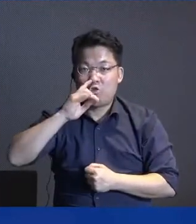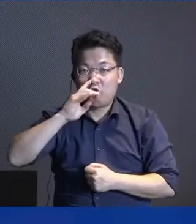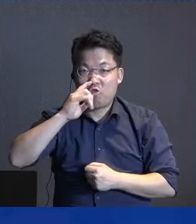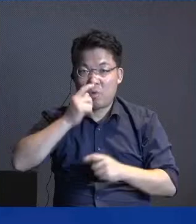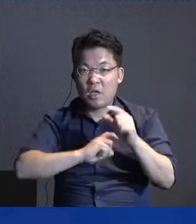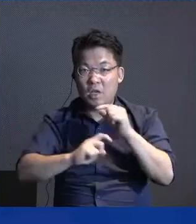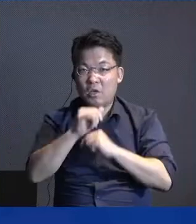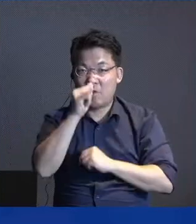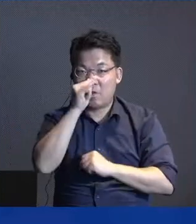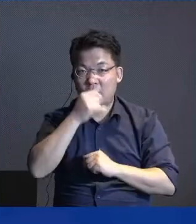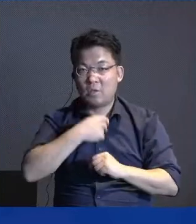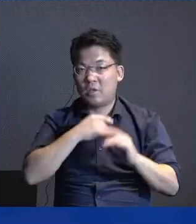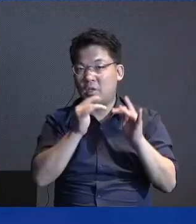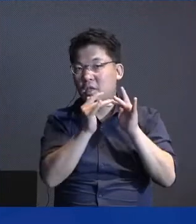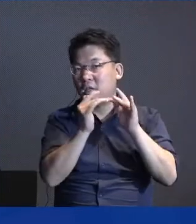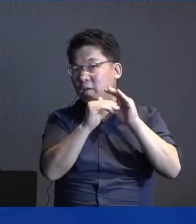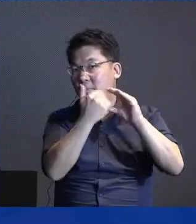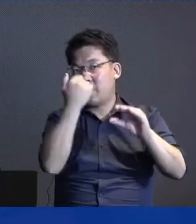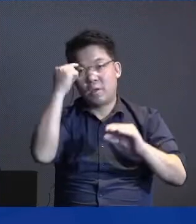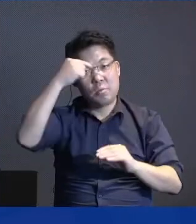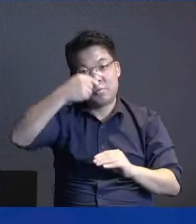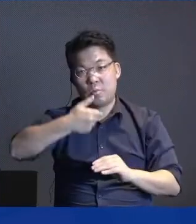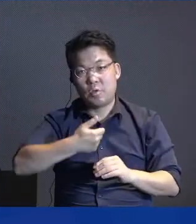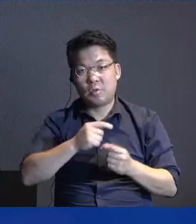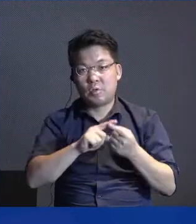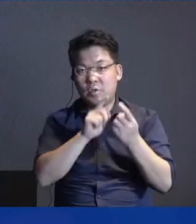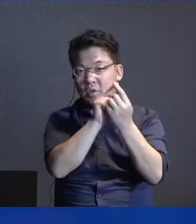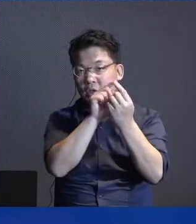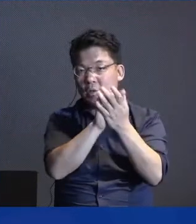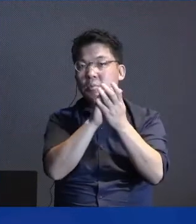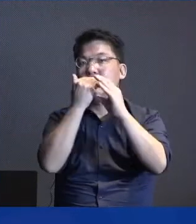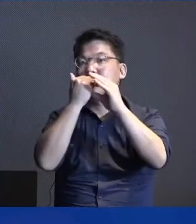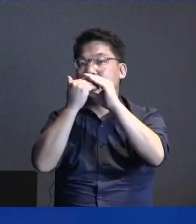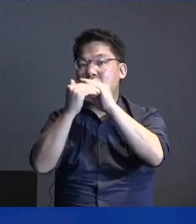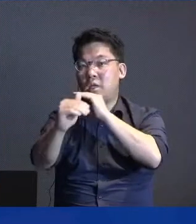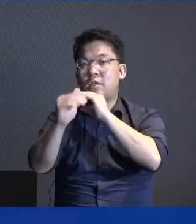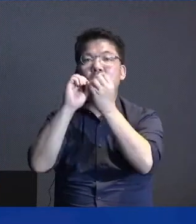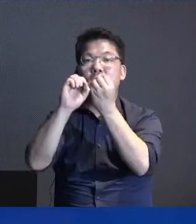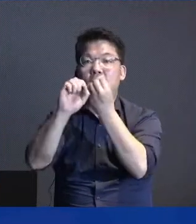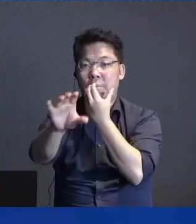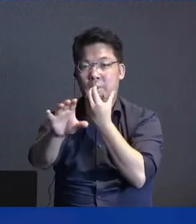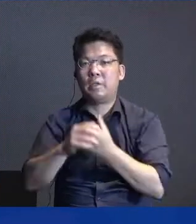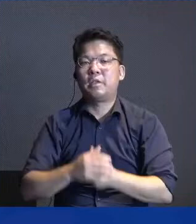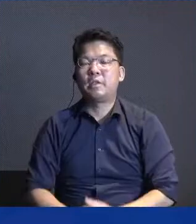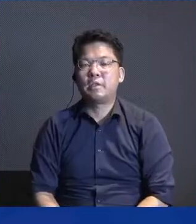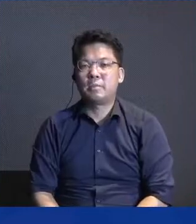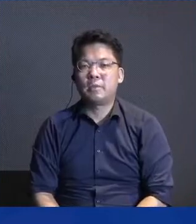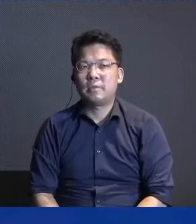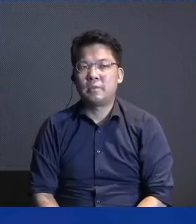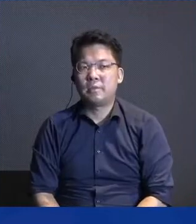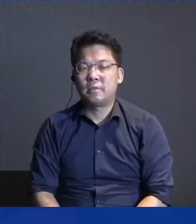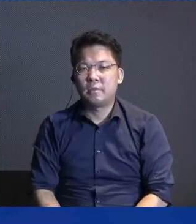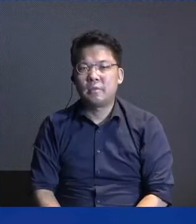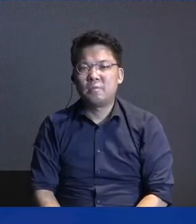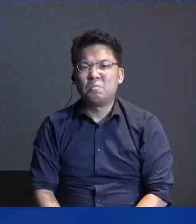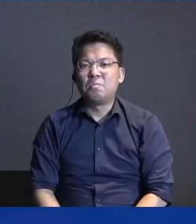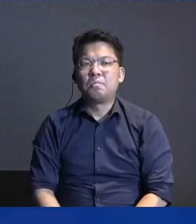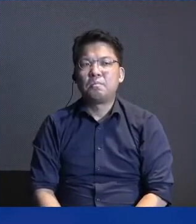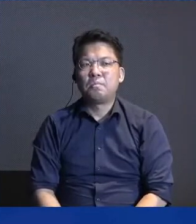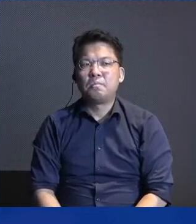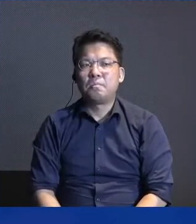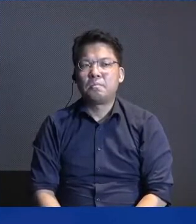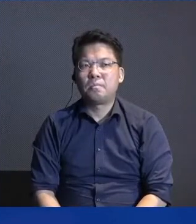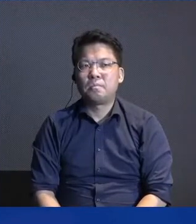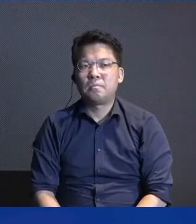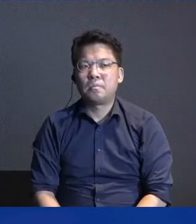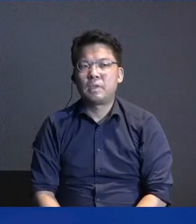questions if you can just direct it to me via the mail ID throughout the presentation or even any time later. Thank you.